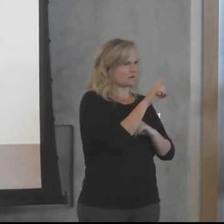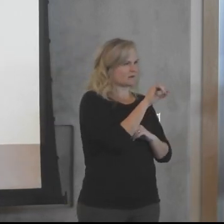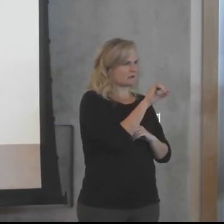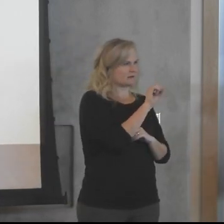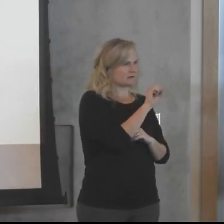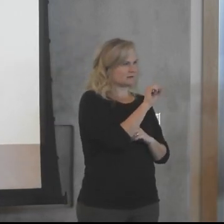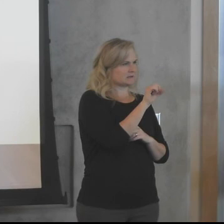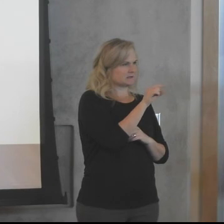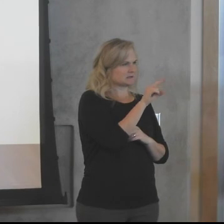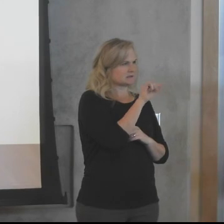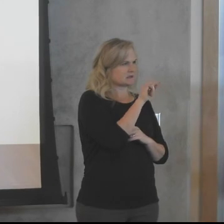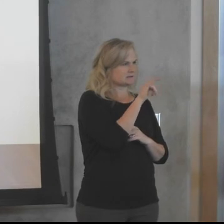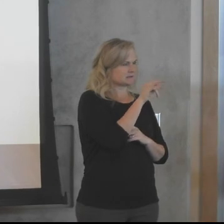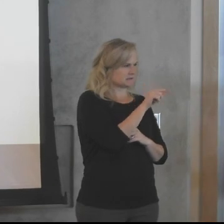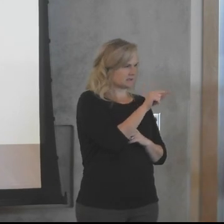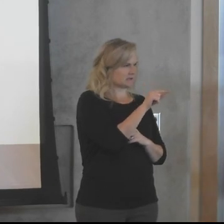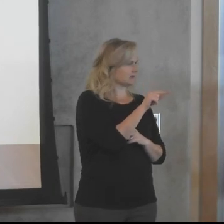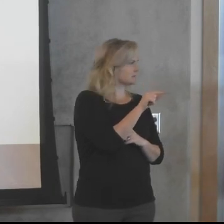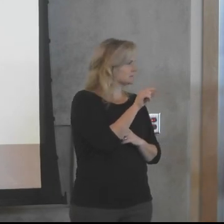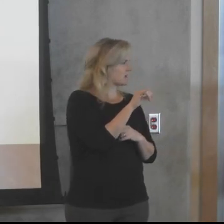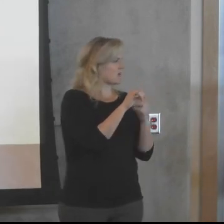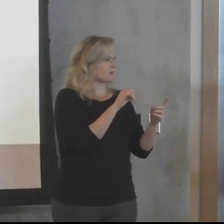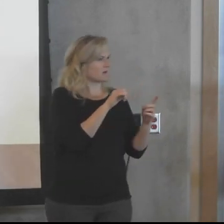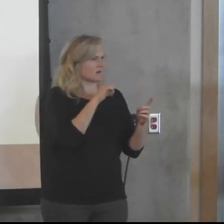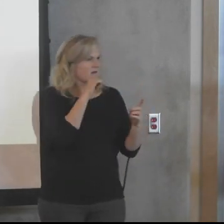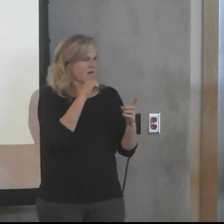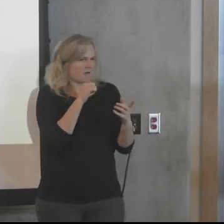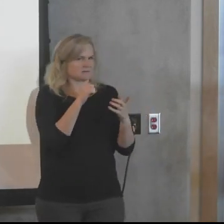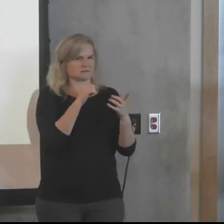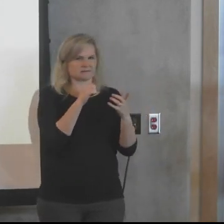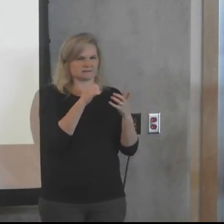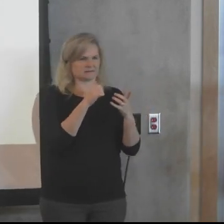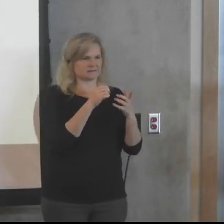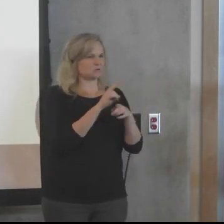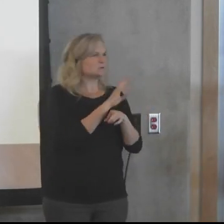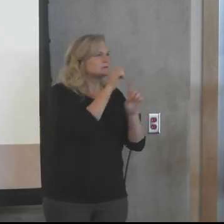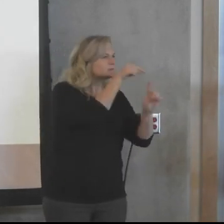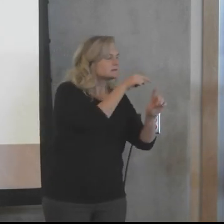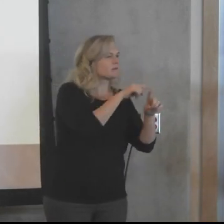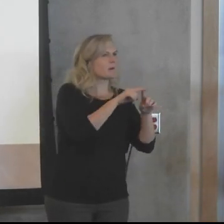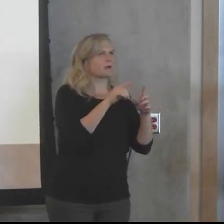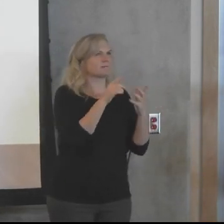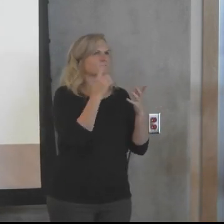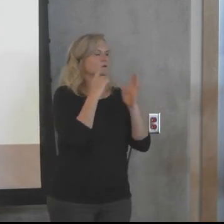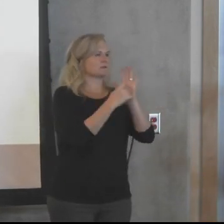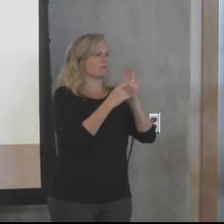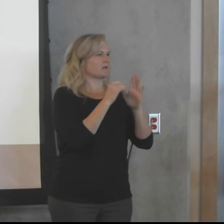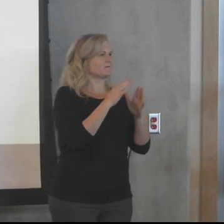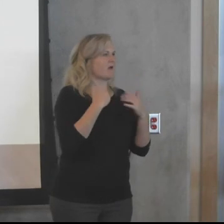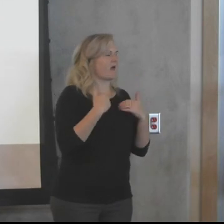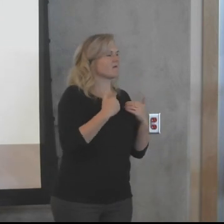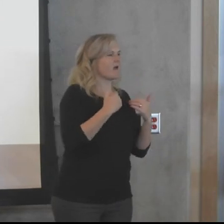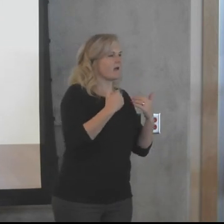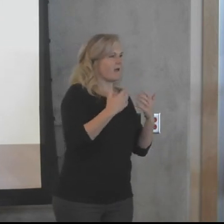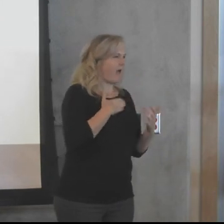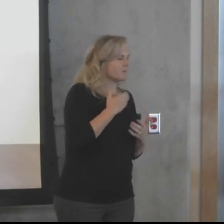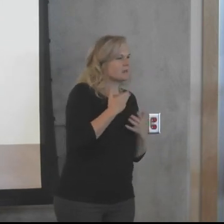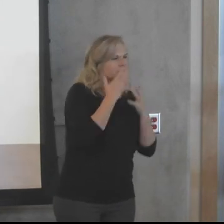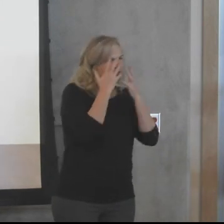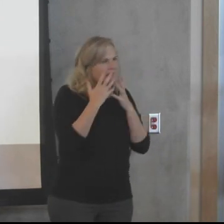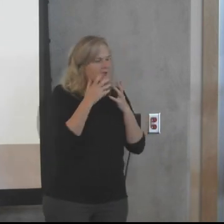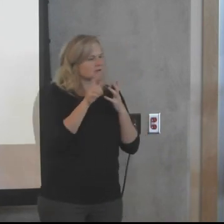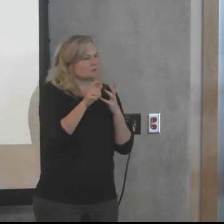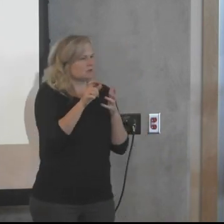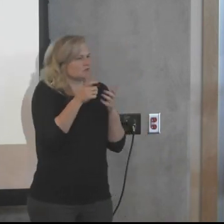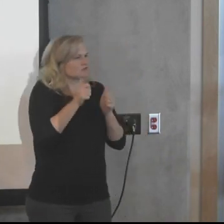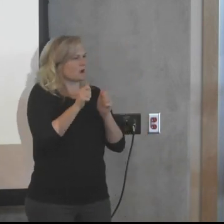use. So instead of working on happy and sad, we work on like frustrated, angry, teaching them just a bit above.